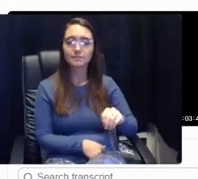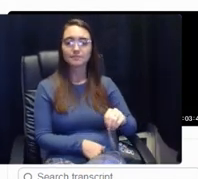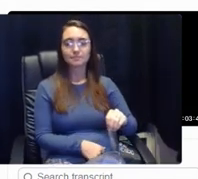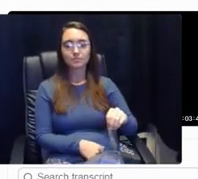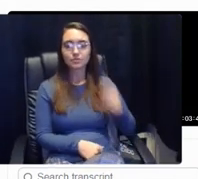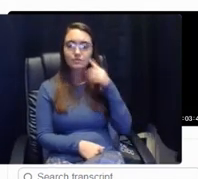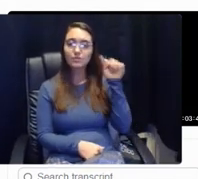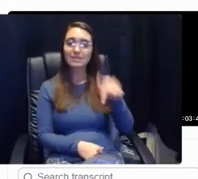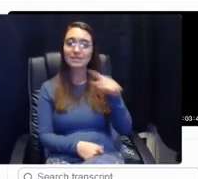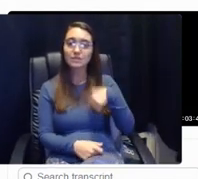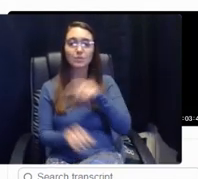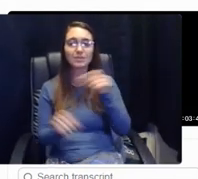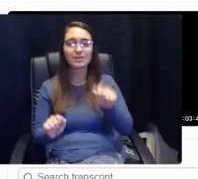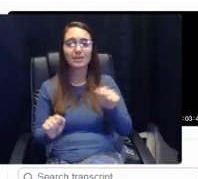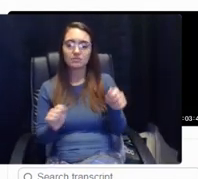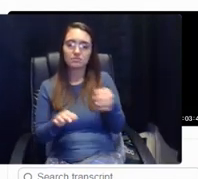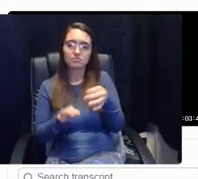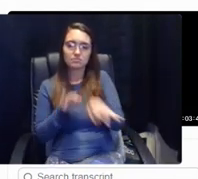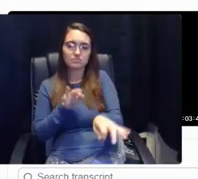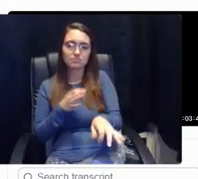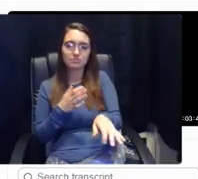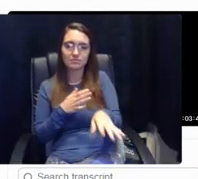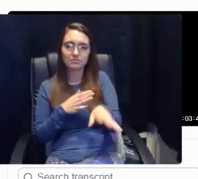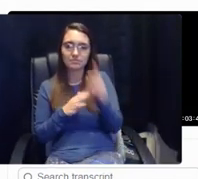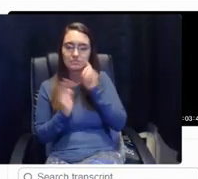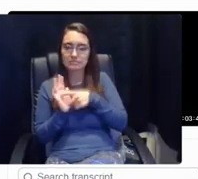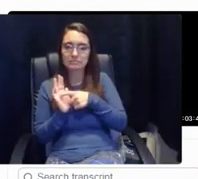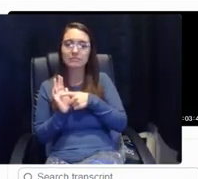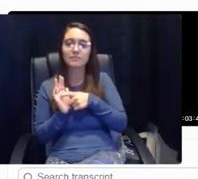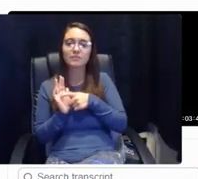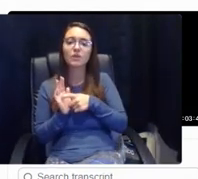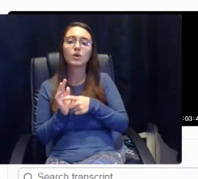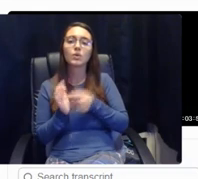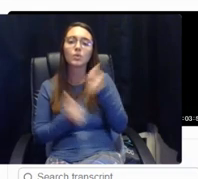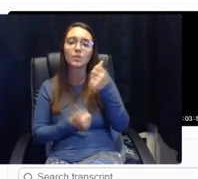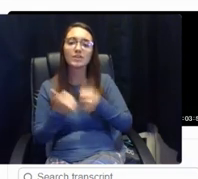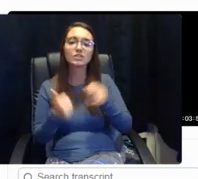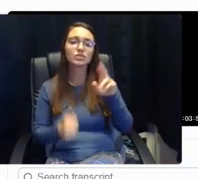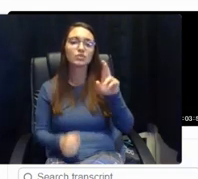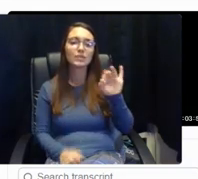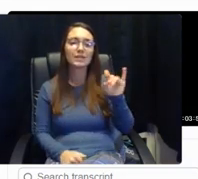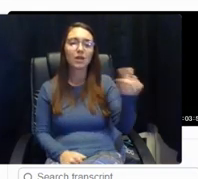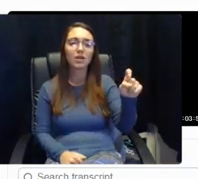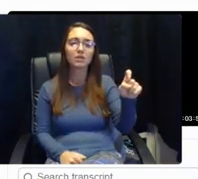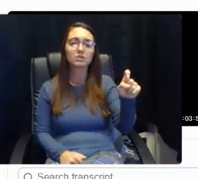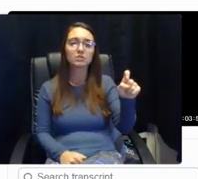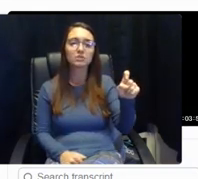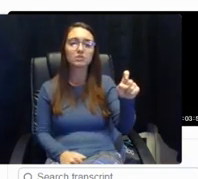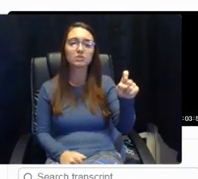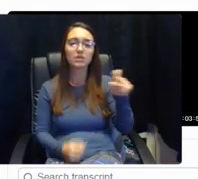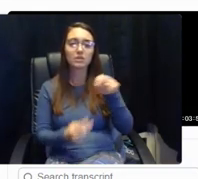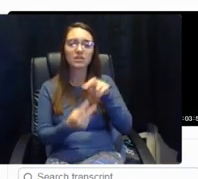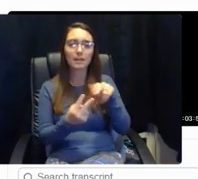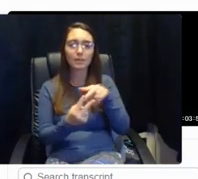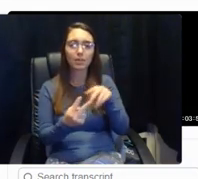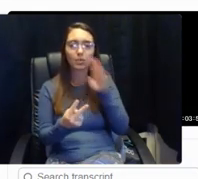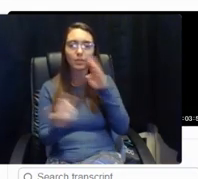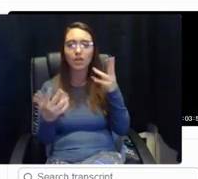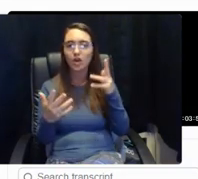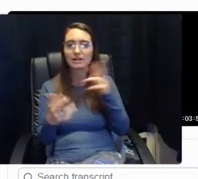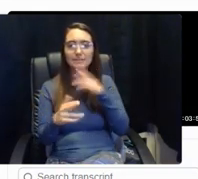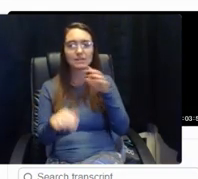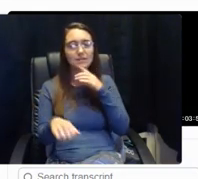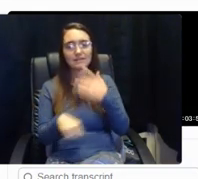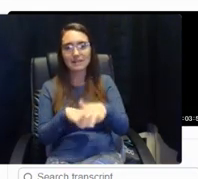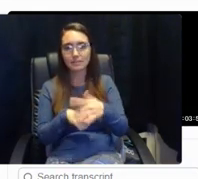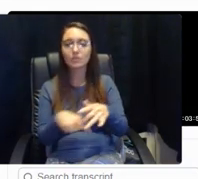tell which redox couple readily available, which redox couple readily available